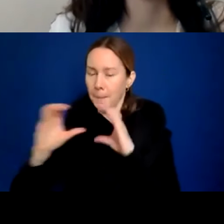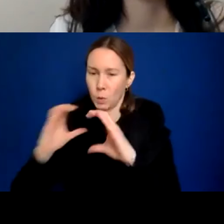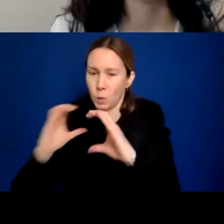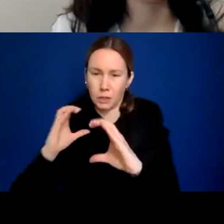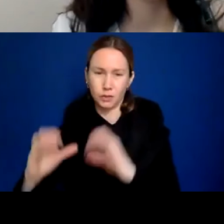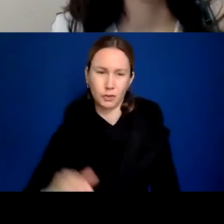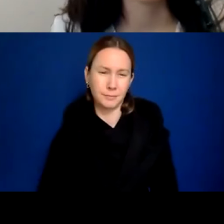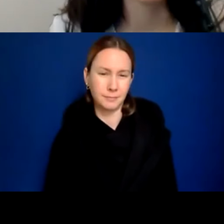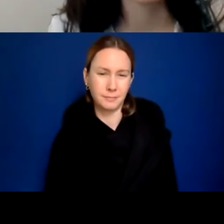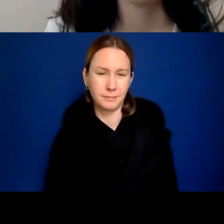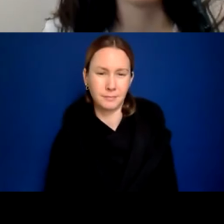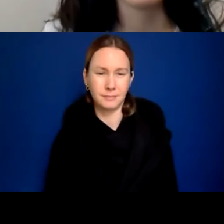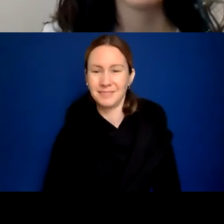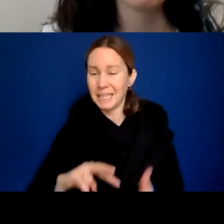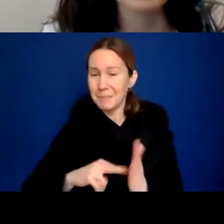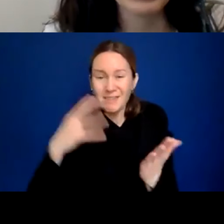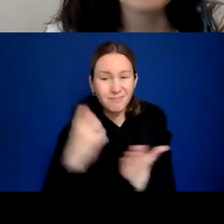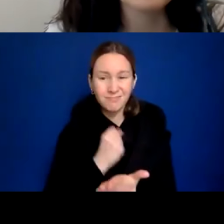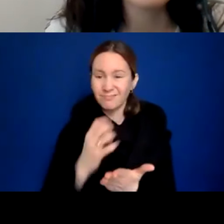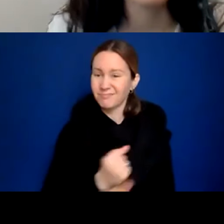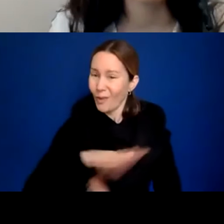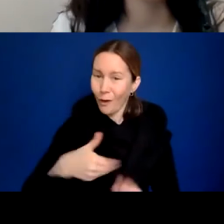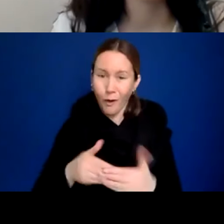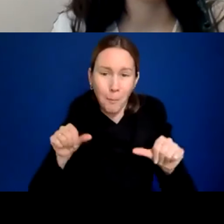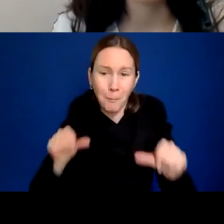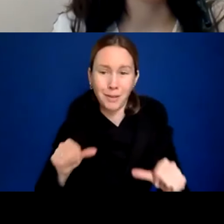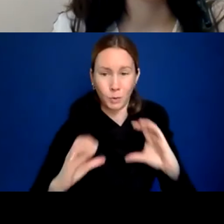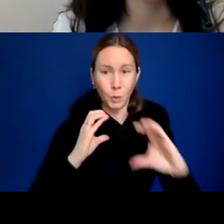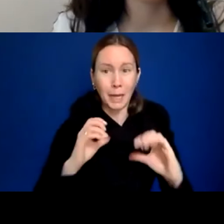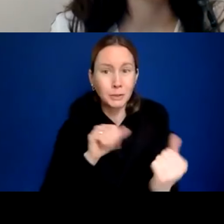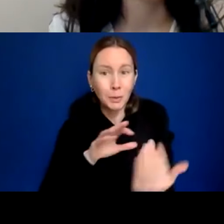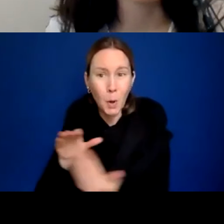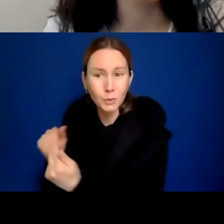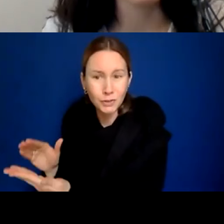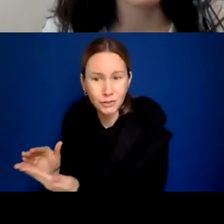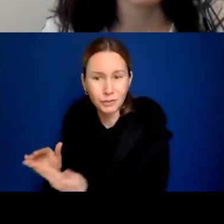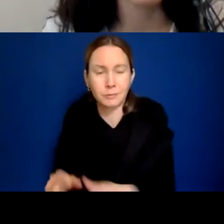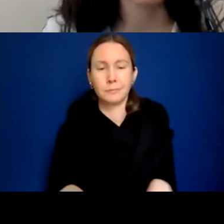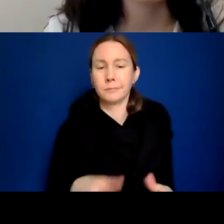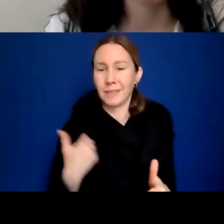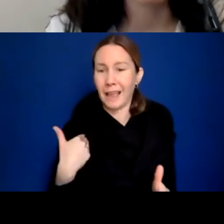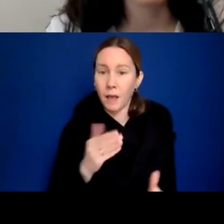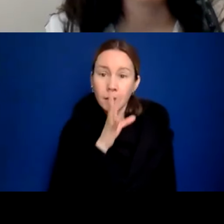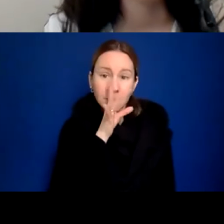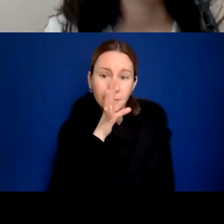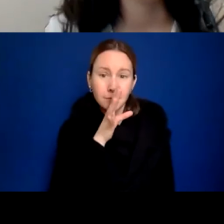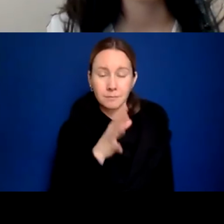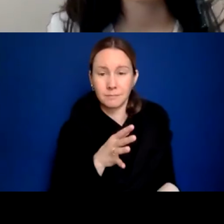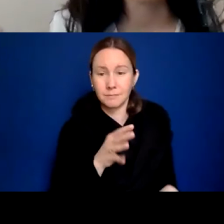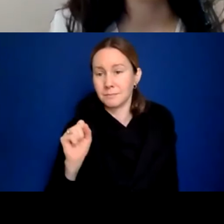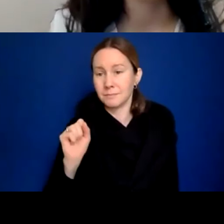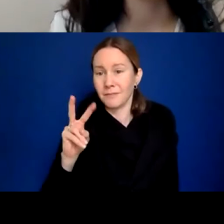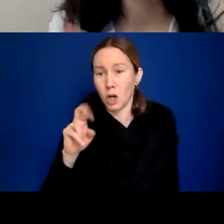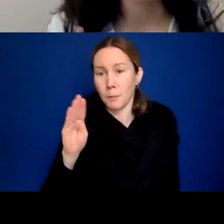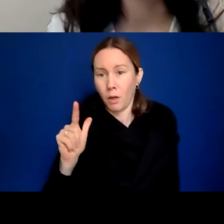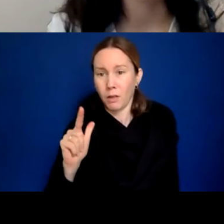So using all available communication modalities. So we have our spoken communication, our verbal, but you can